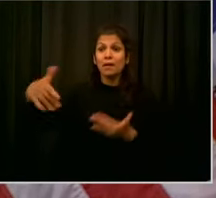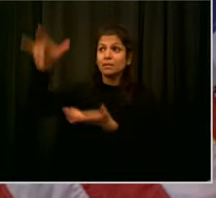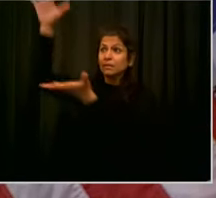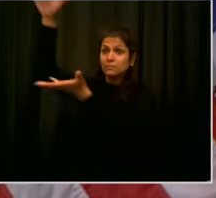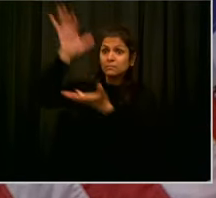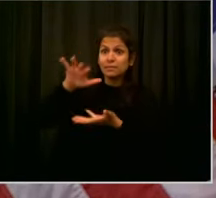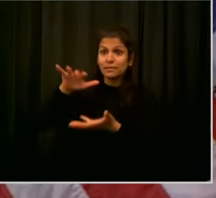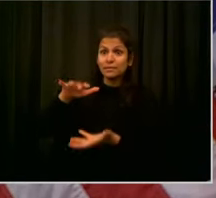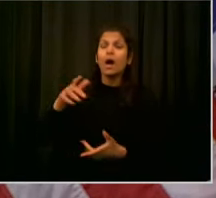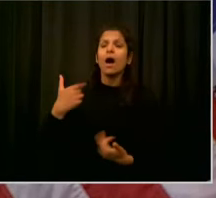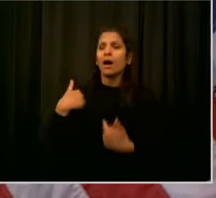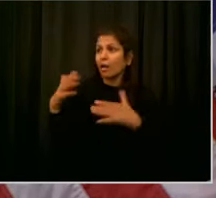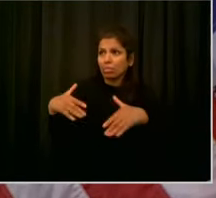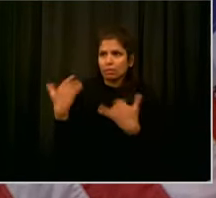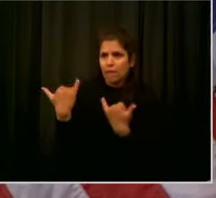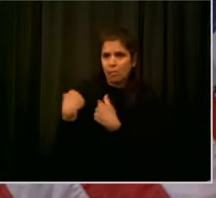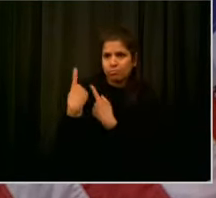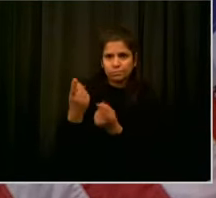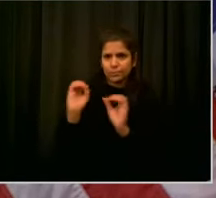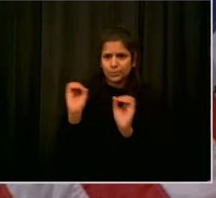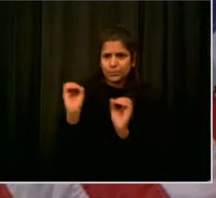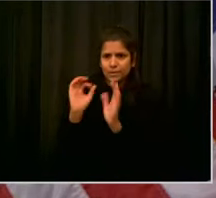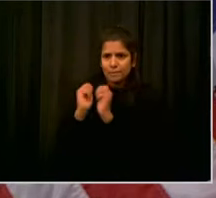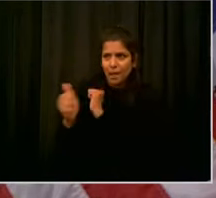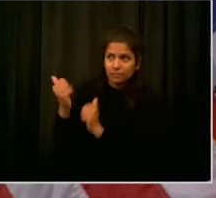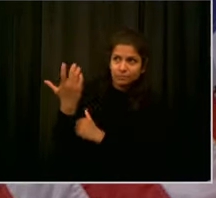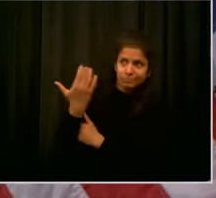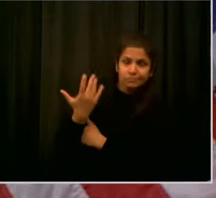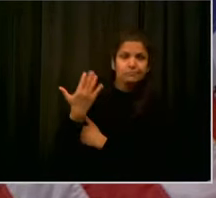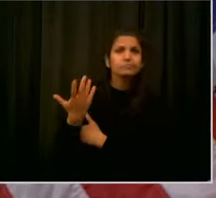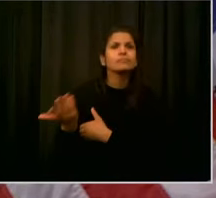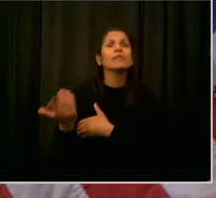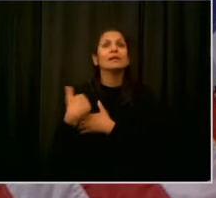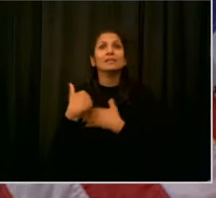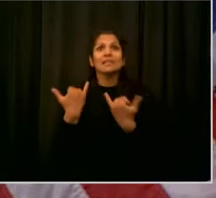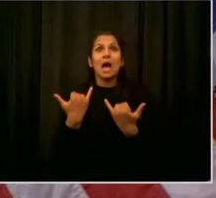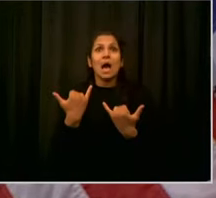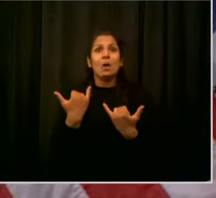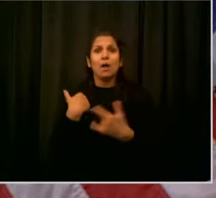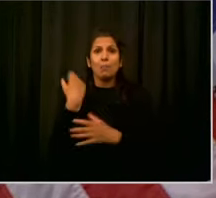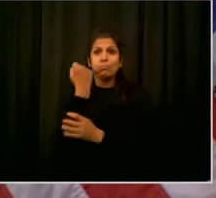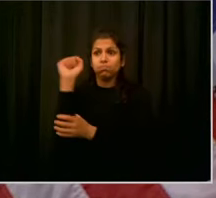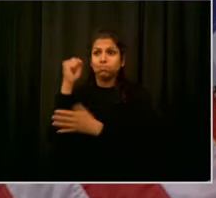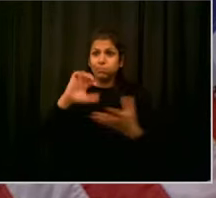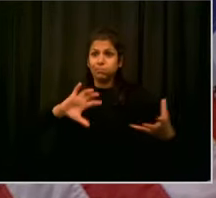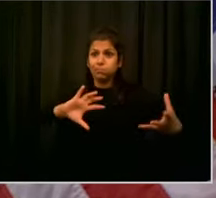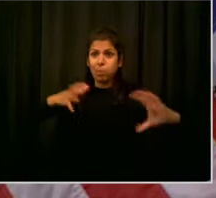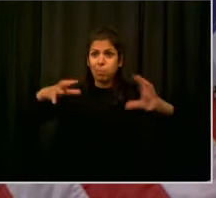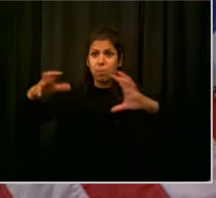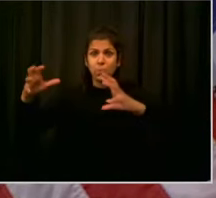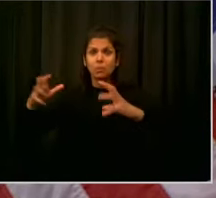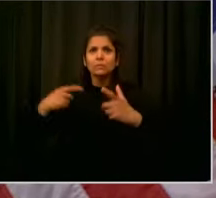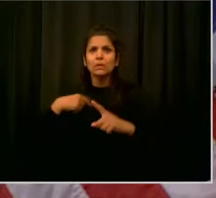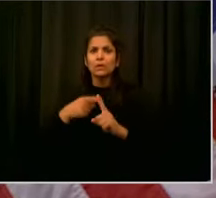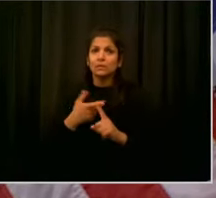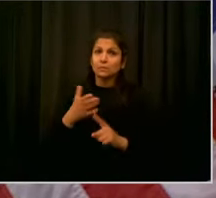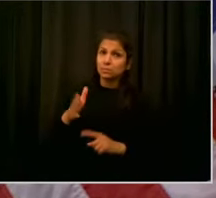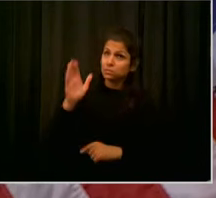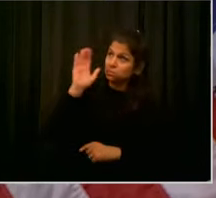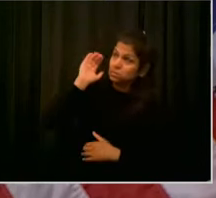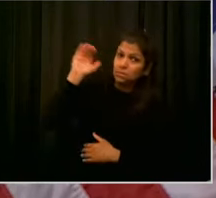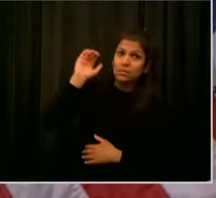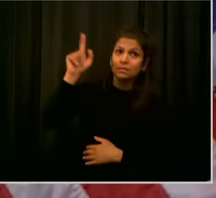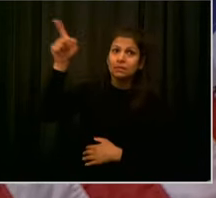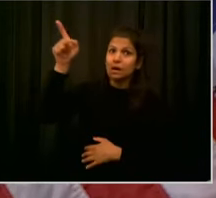Congress is paying attention, this is even more of a reason to have a stimulus, because people are hurting. They're hurting because of injustice. They're also